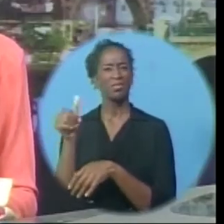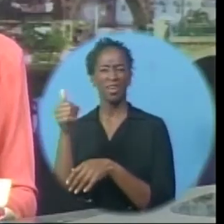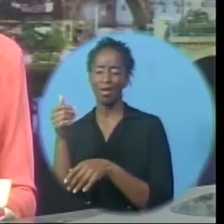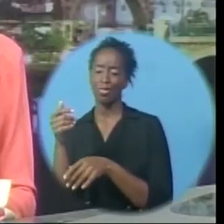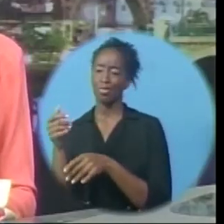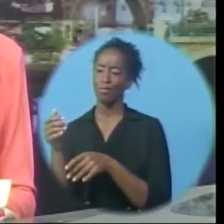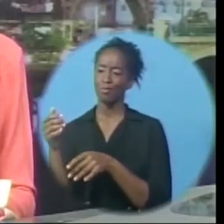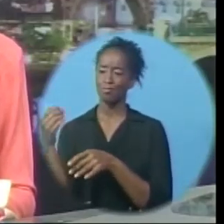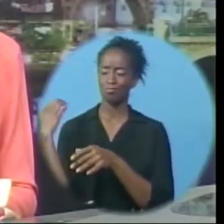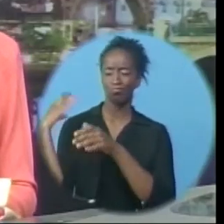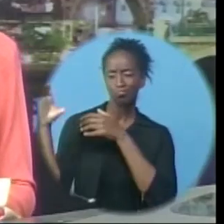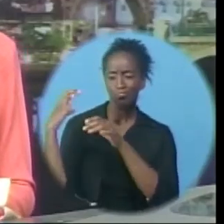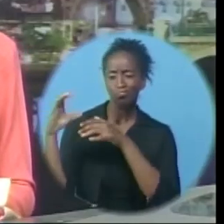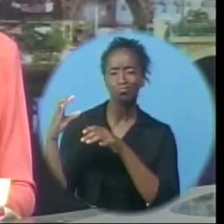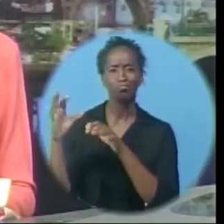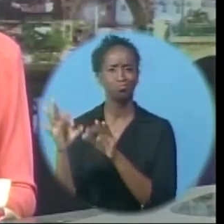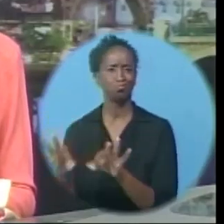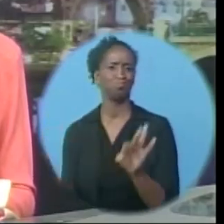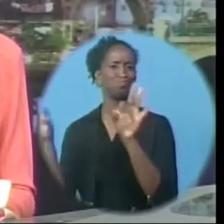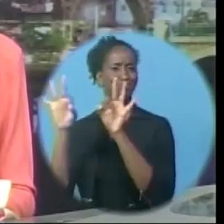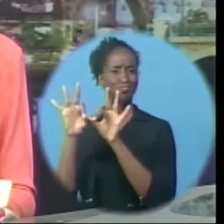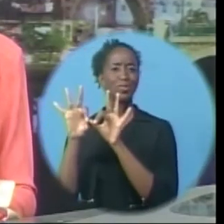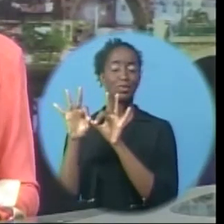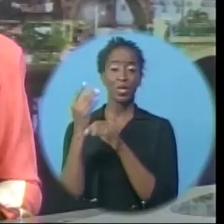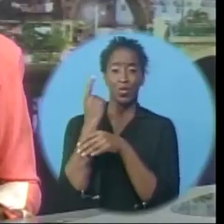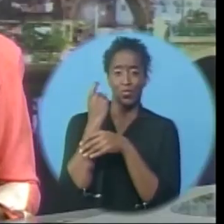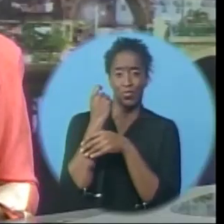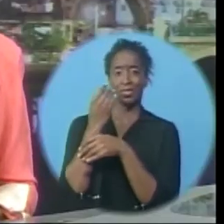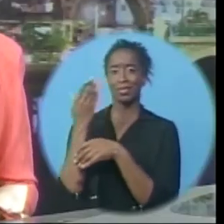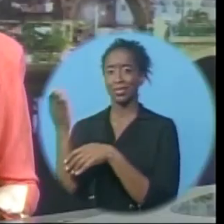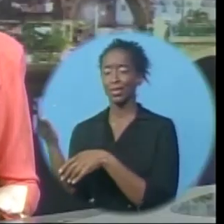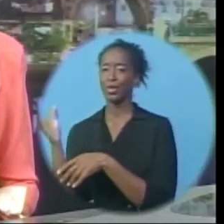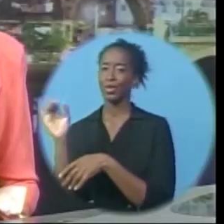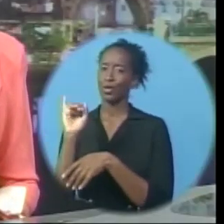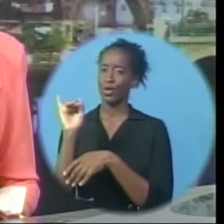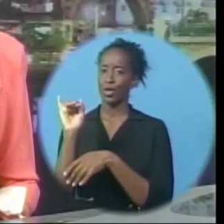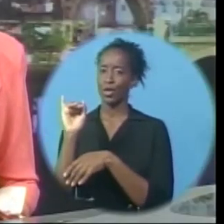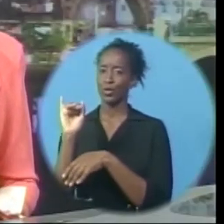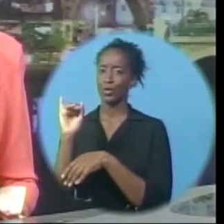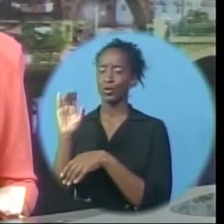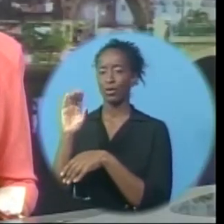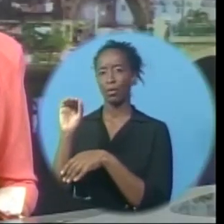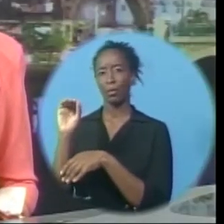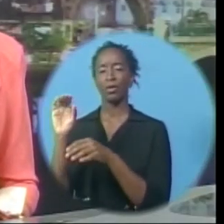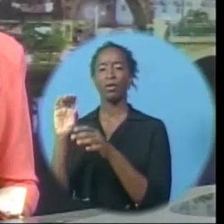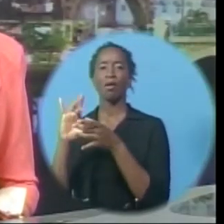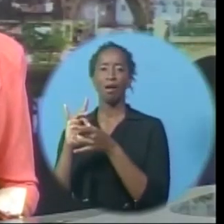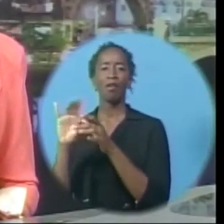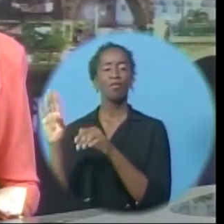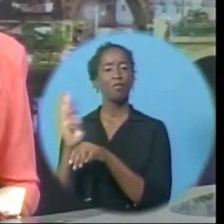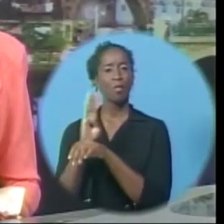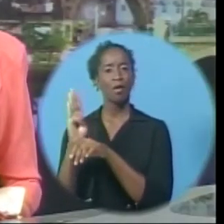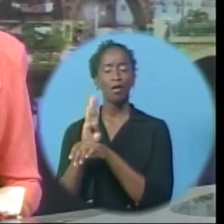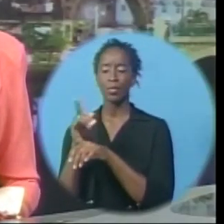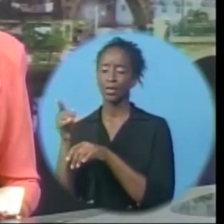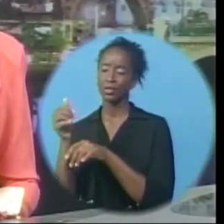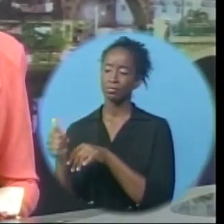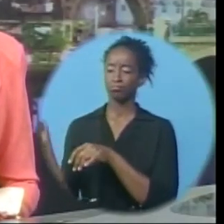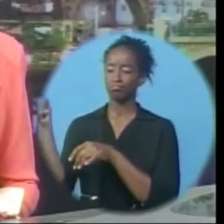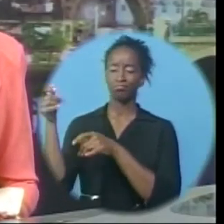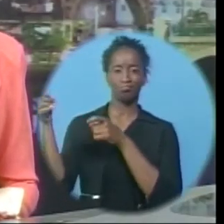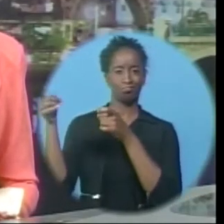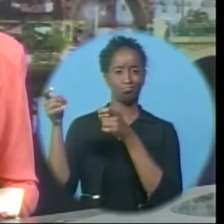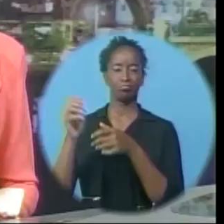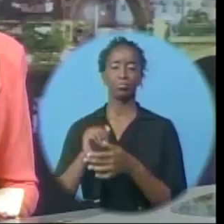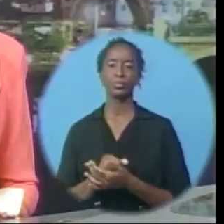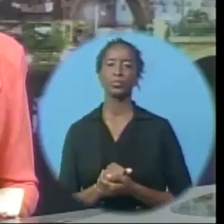most recently was Senior VP Marketing and Business Development for the Insurance Corporation of Barbados. Commenting on